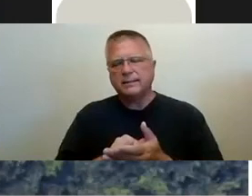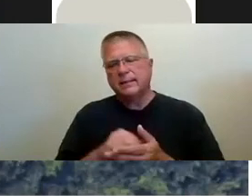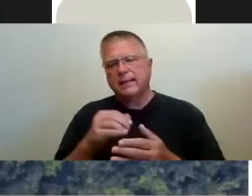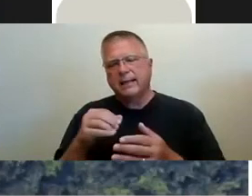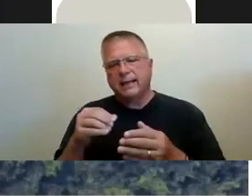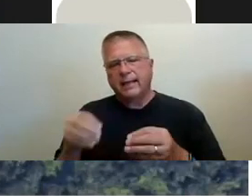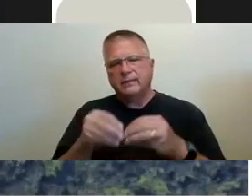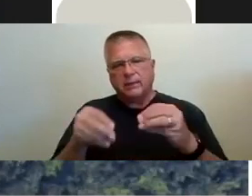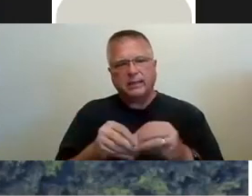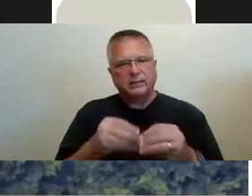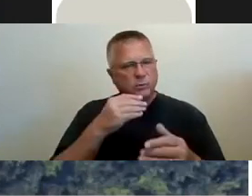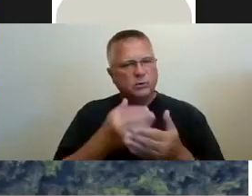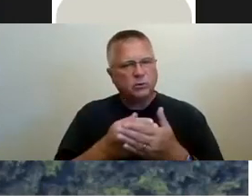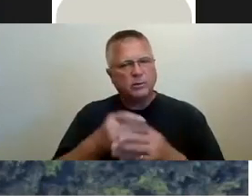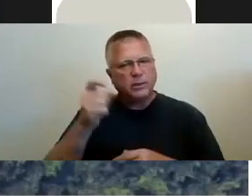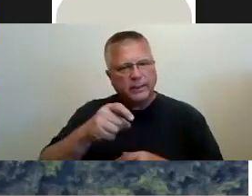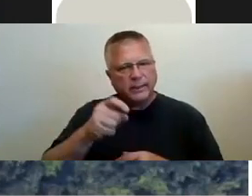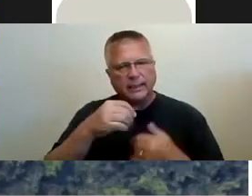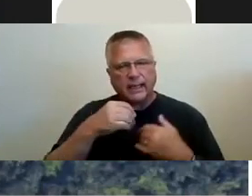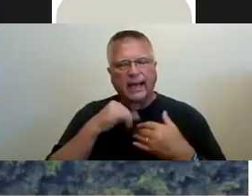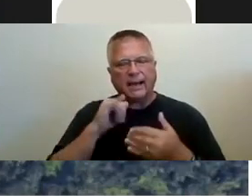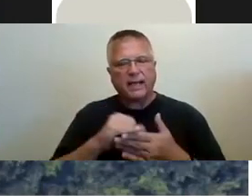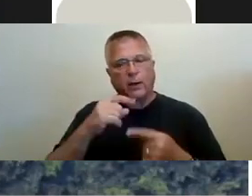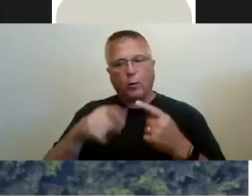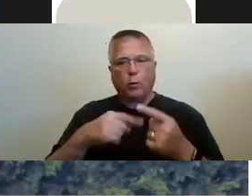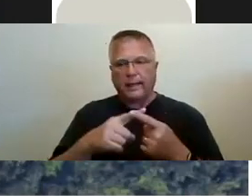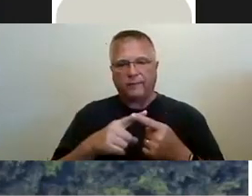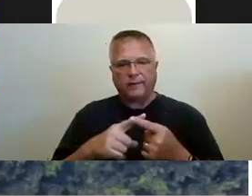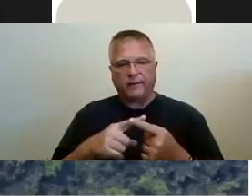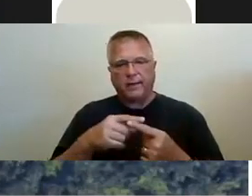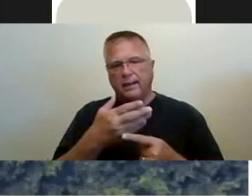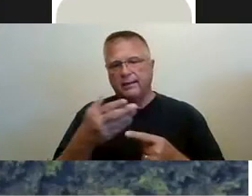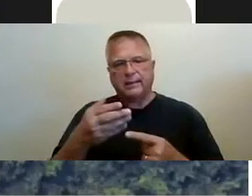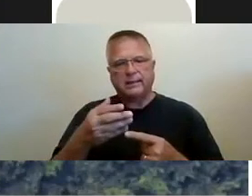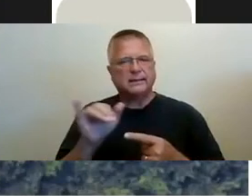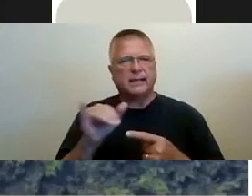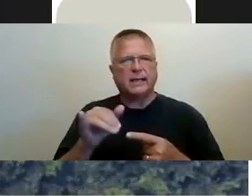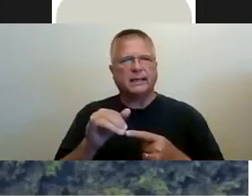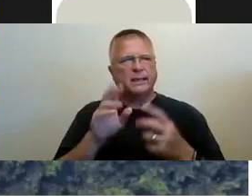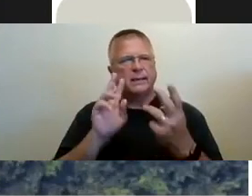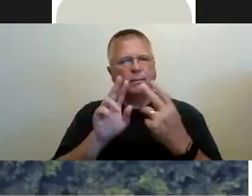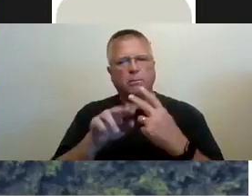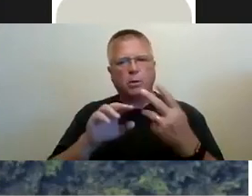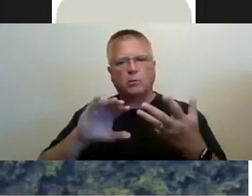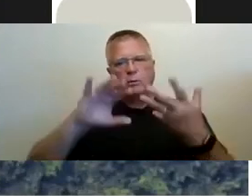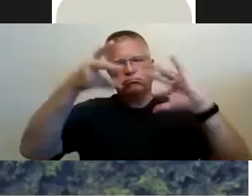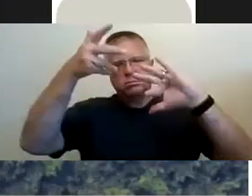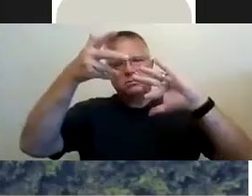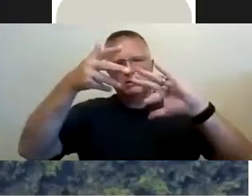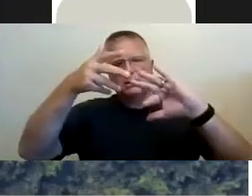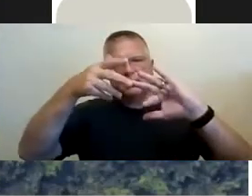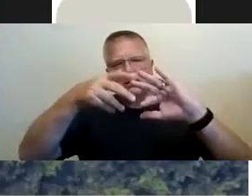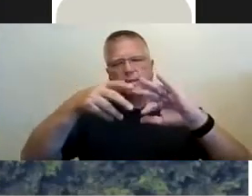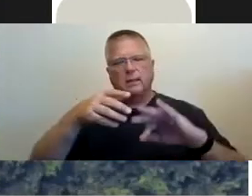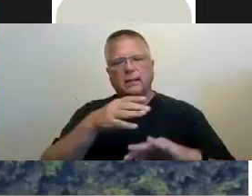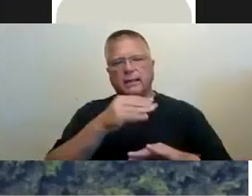do need to have that when things like the parkway really go south. You